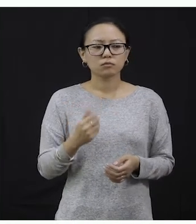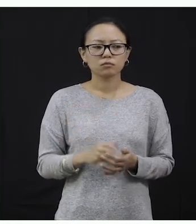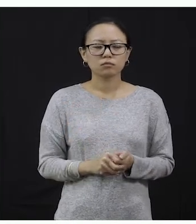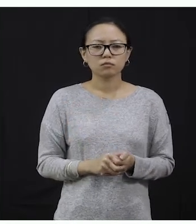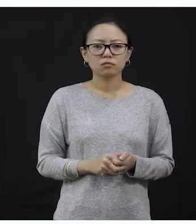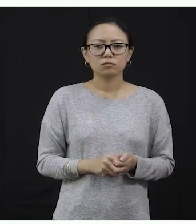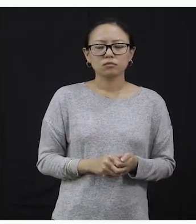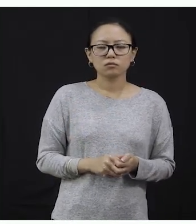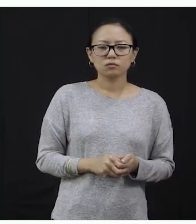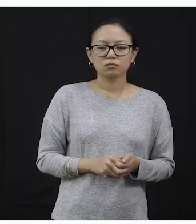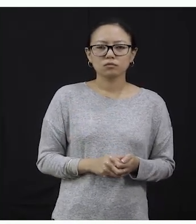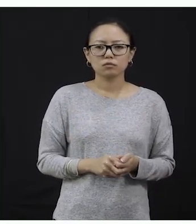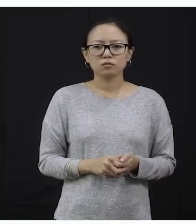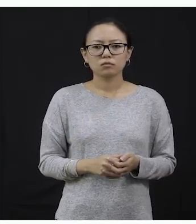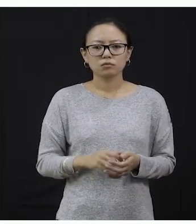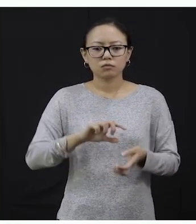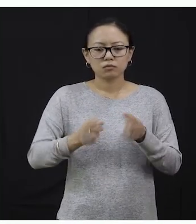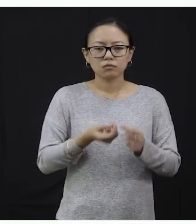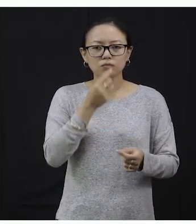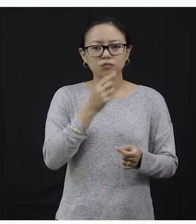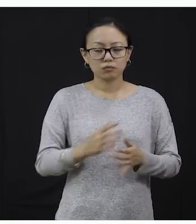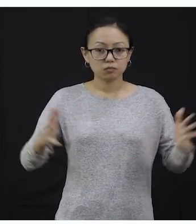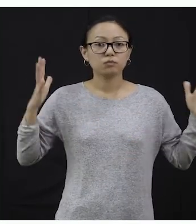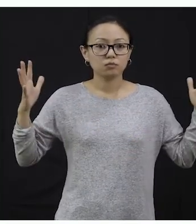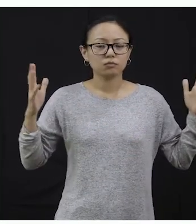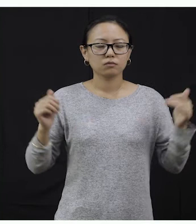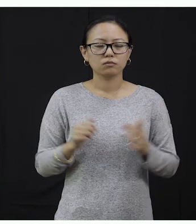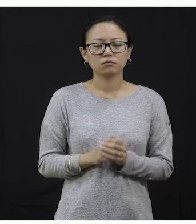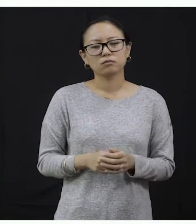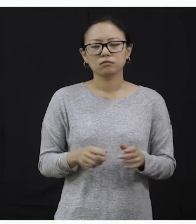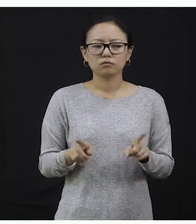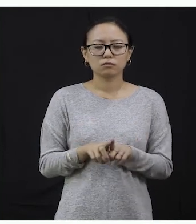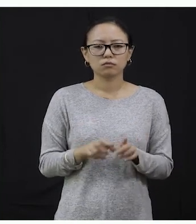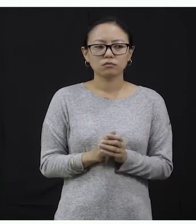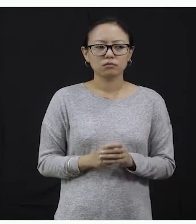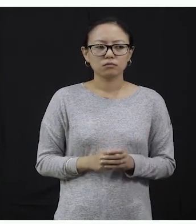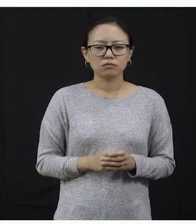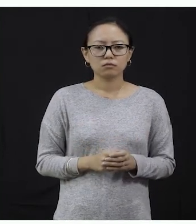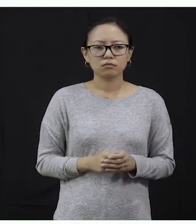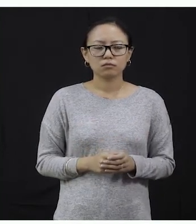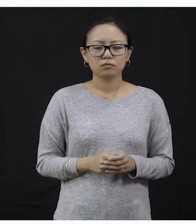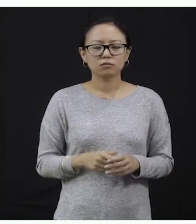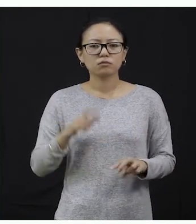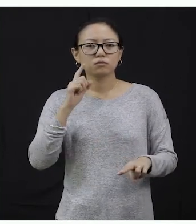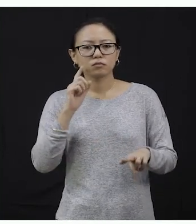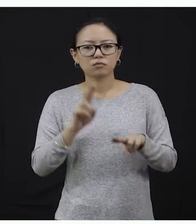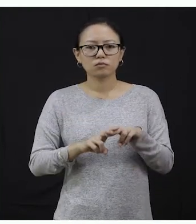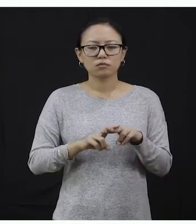also increases. And as the number increases, like I have mentioned, do you remember, it goes towards the